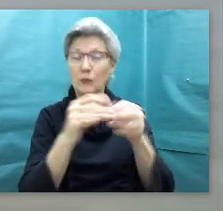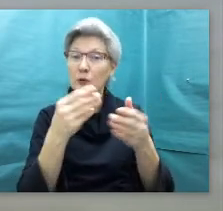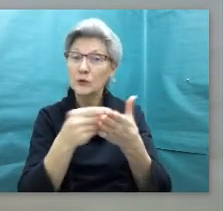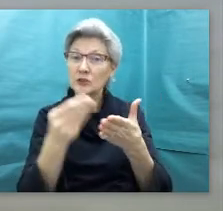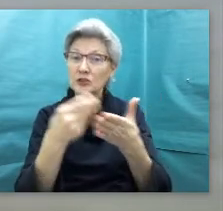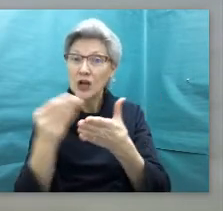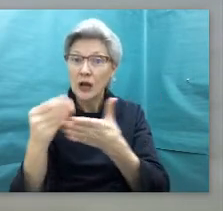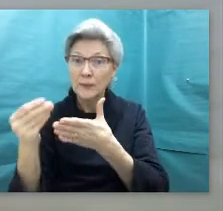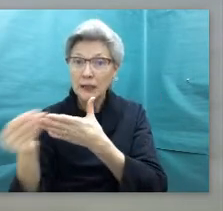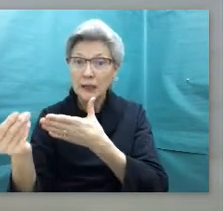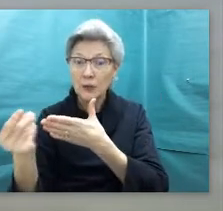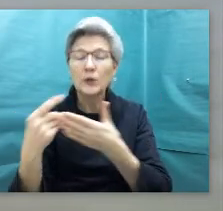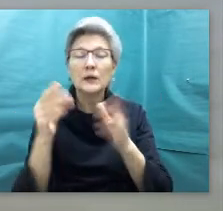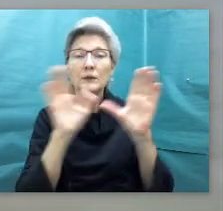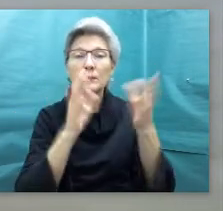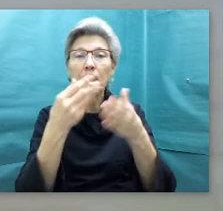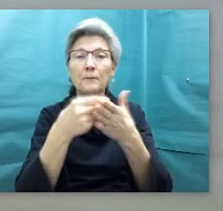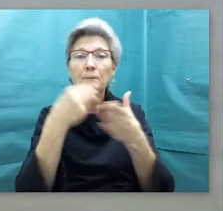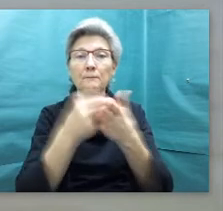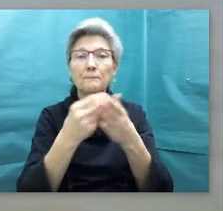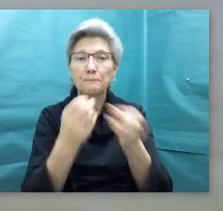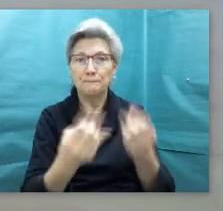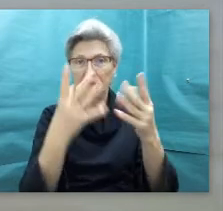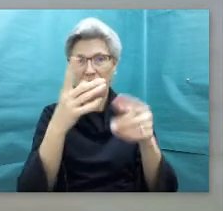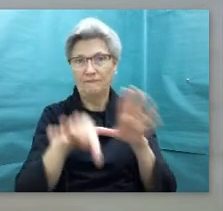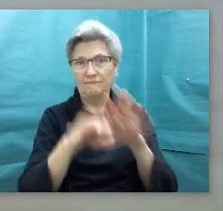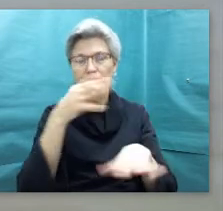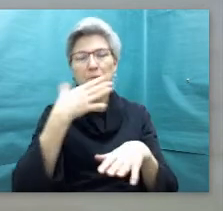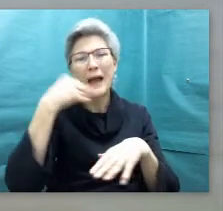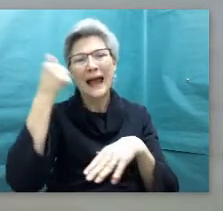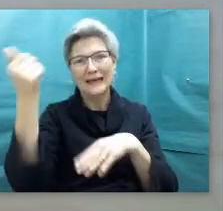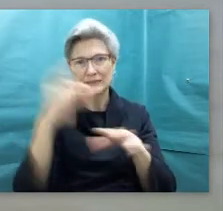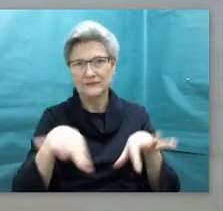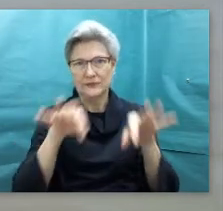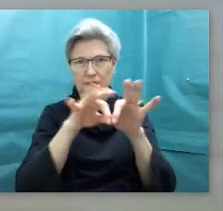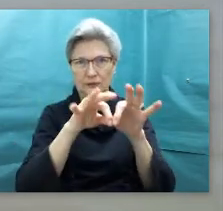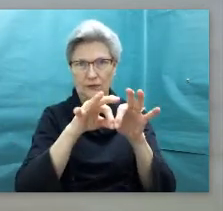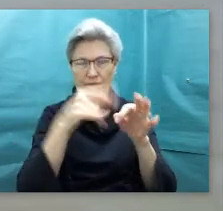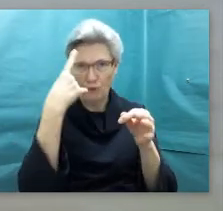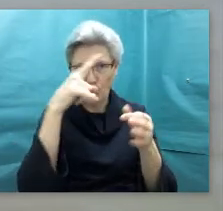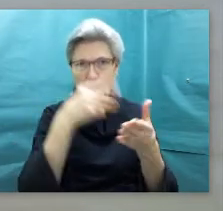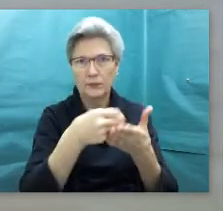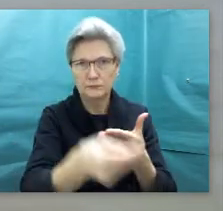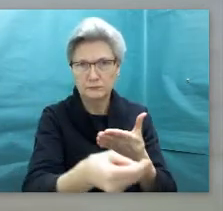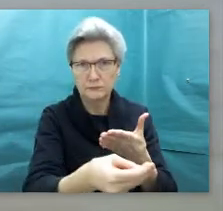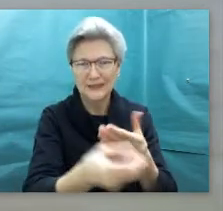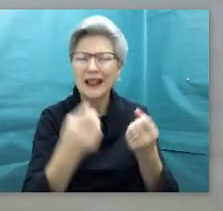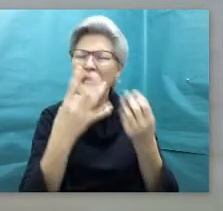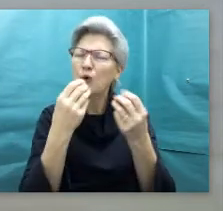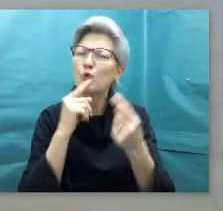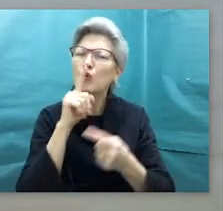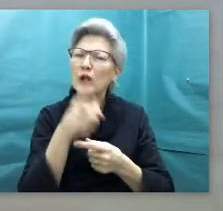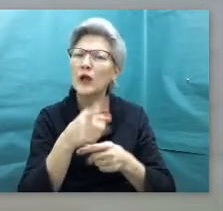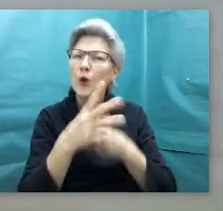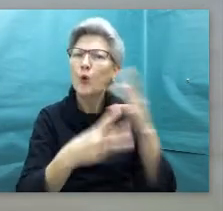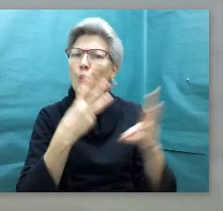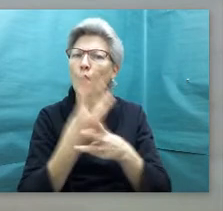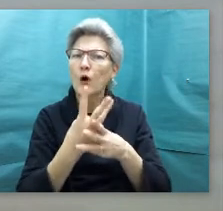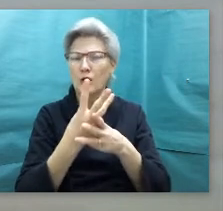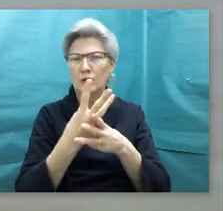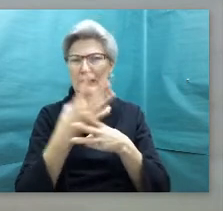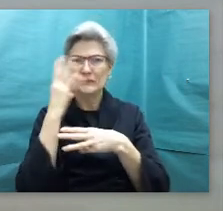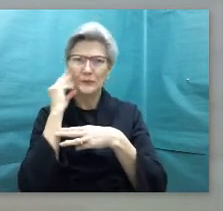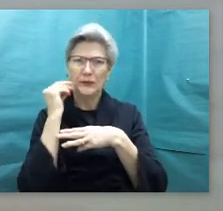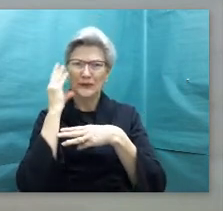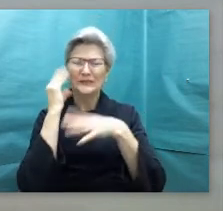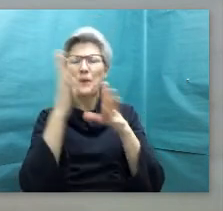amounts to find a better value. So there's a lot of really important real-world experiences